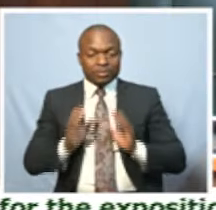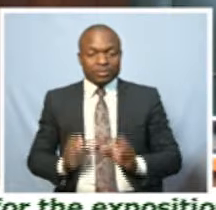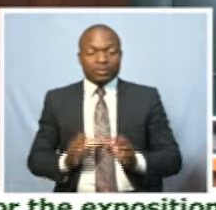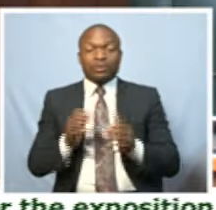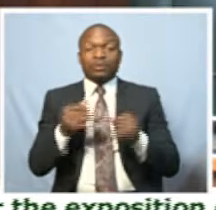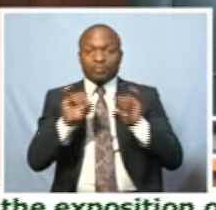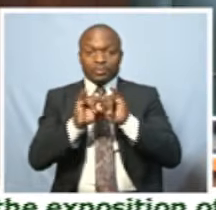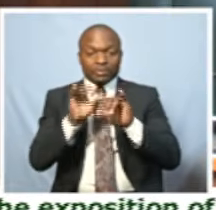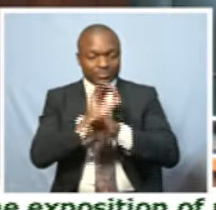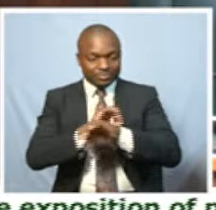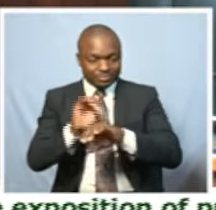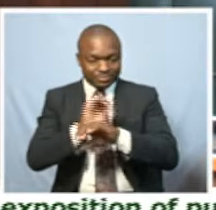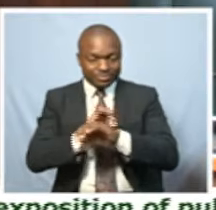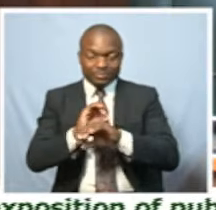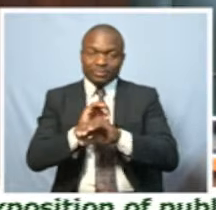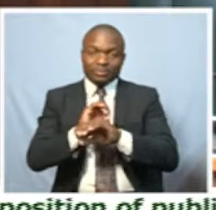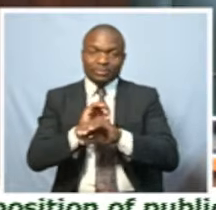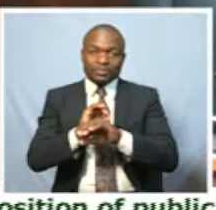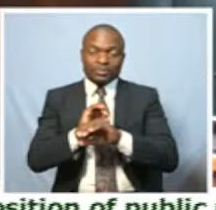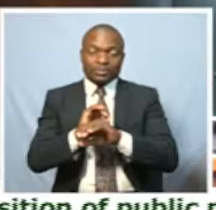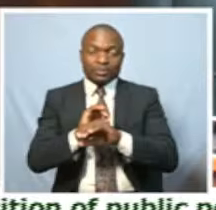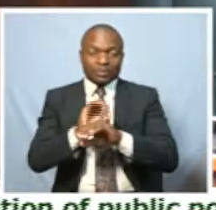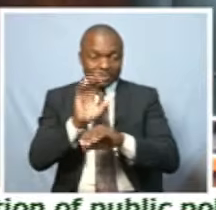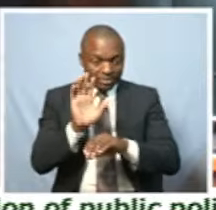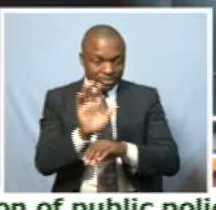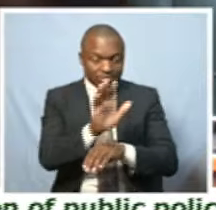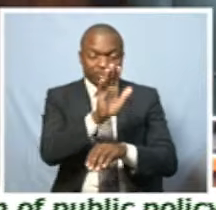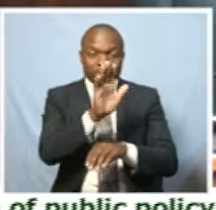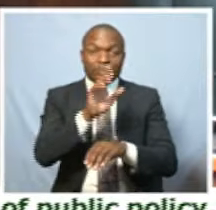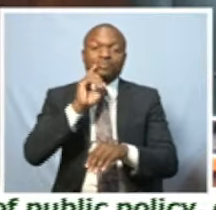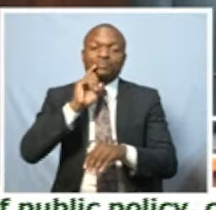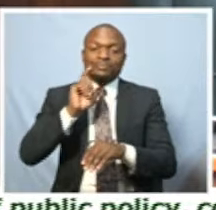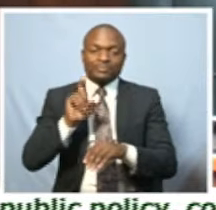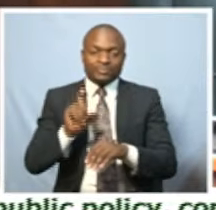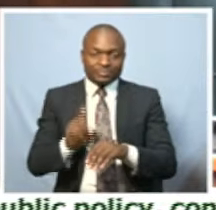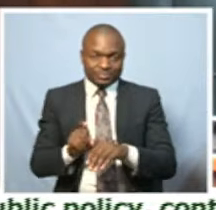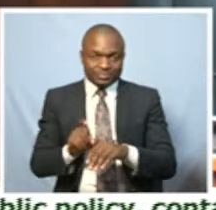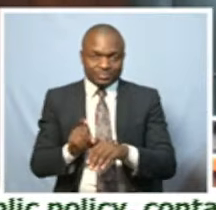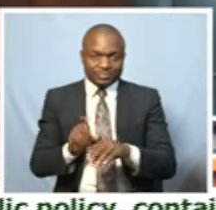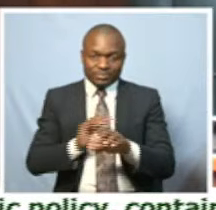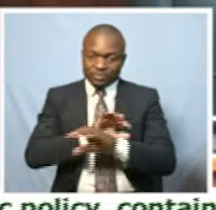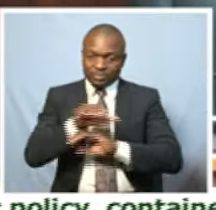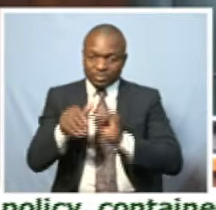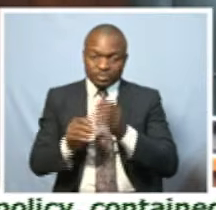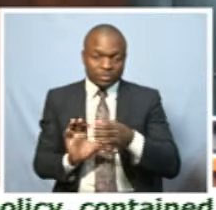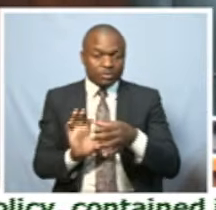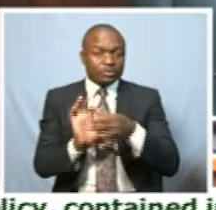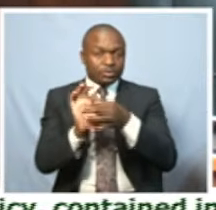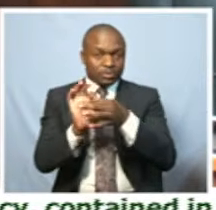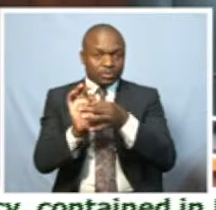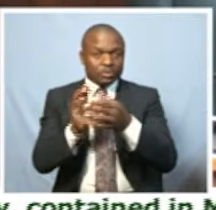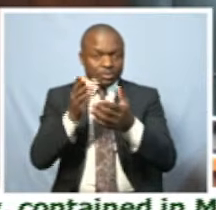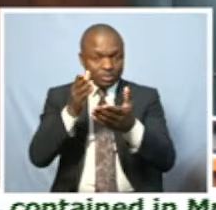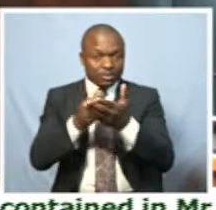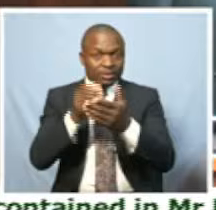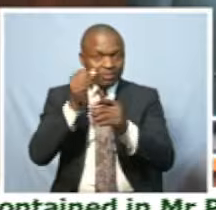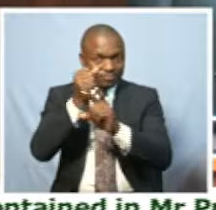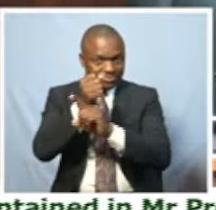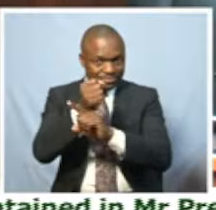opportunities that rightfully belong to them. We must all therefore join this